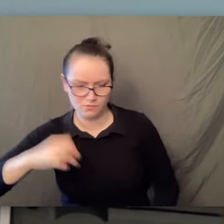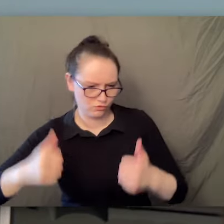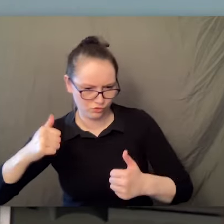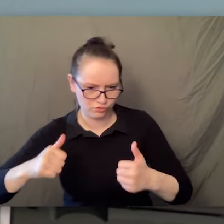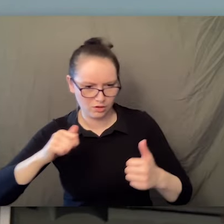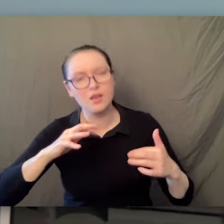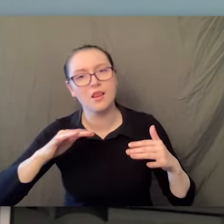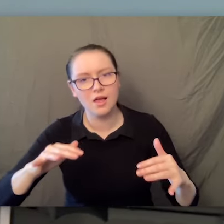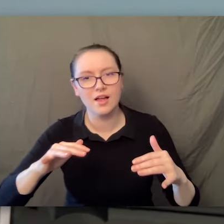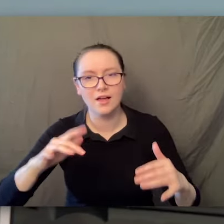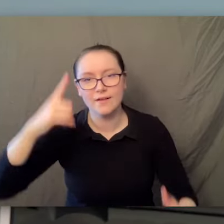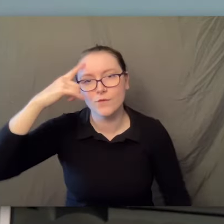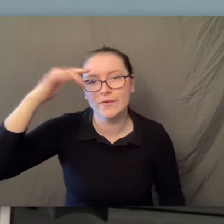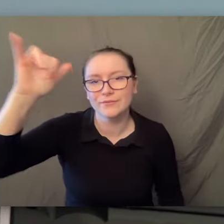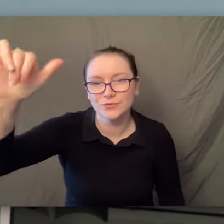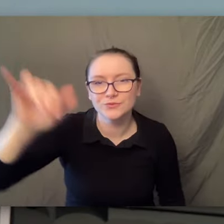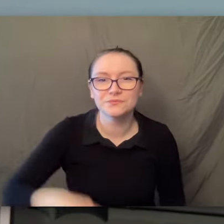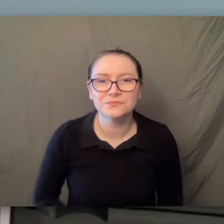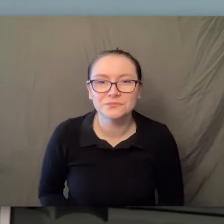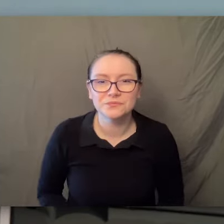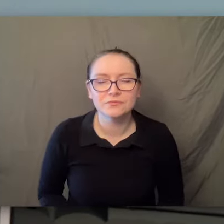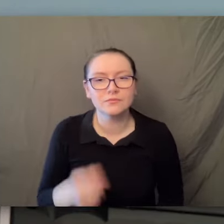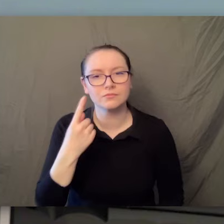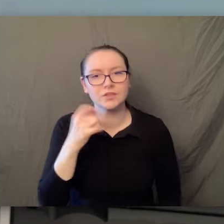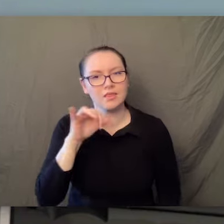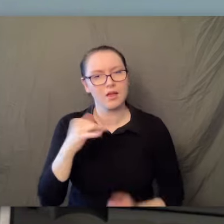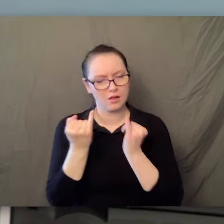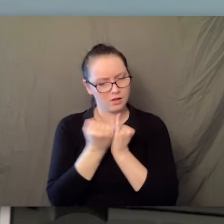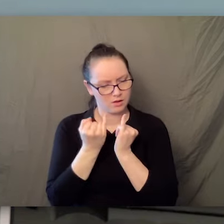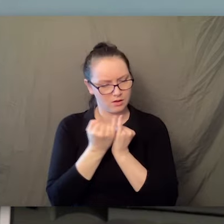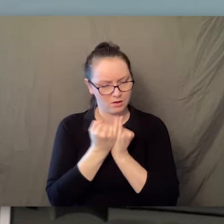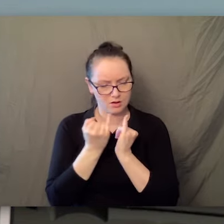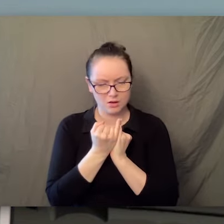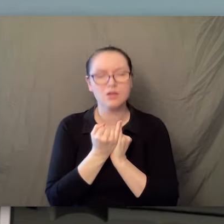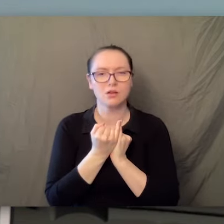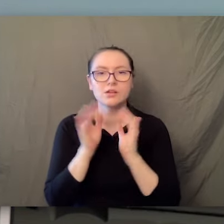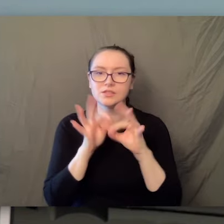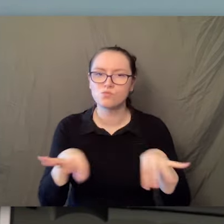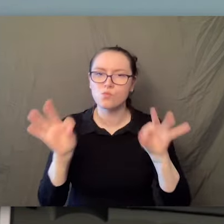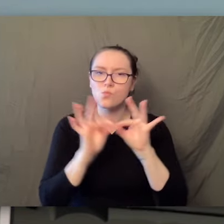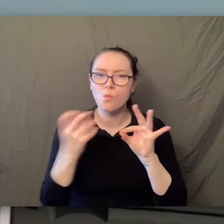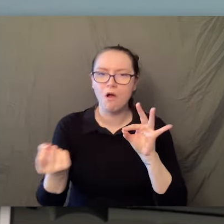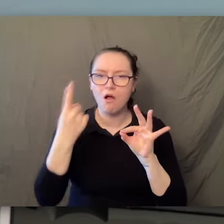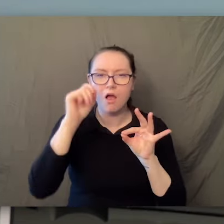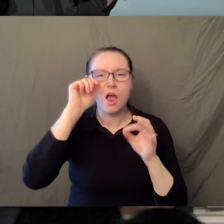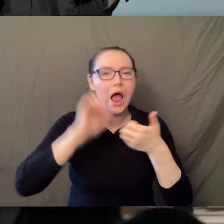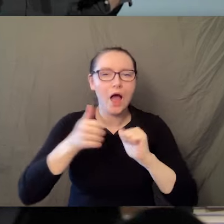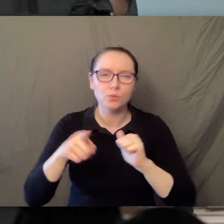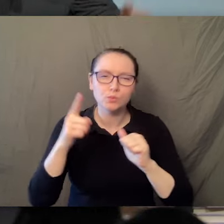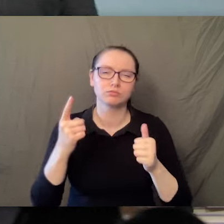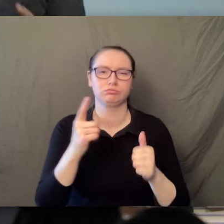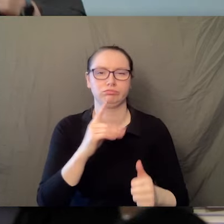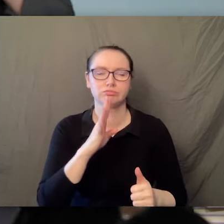Put another way, trust your gut. I used to call it turning towards the light. Learn to talk to yourself and then act on what you hear yourself saying